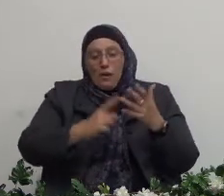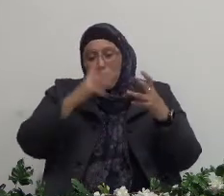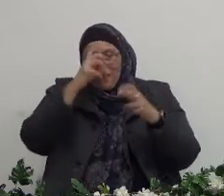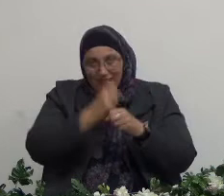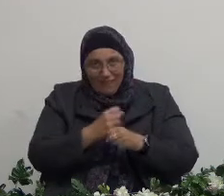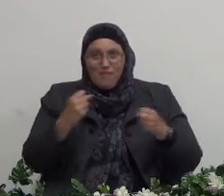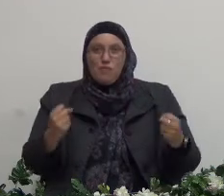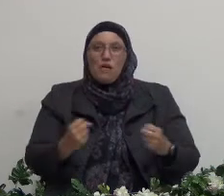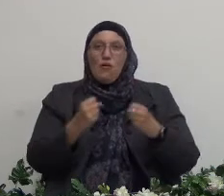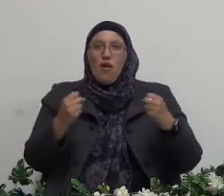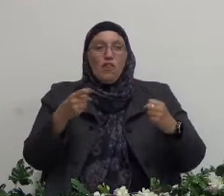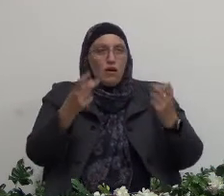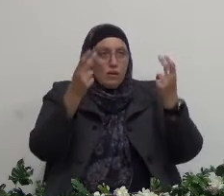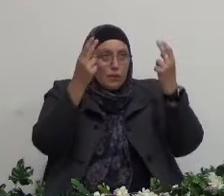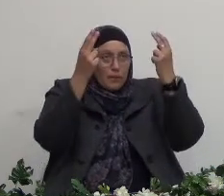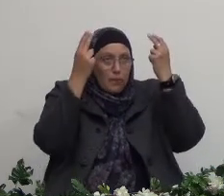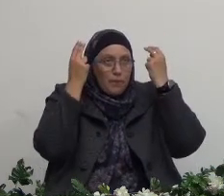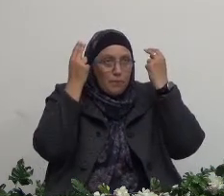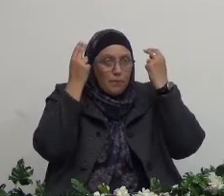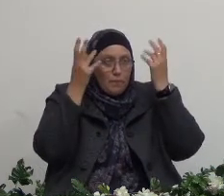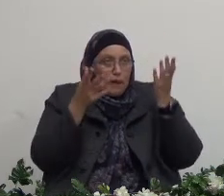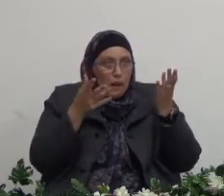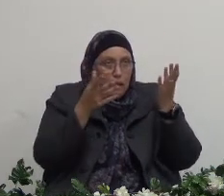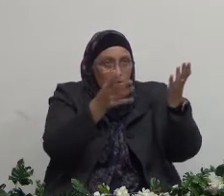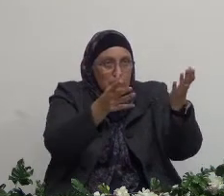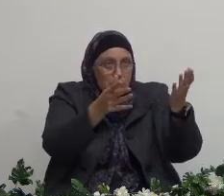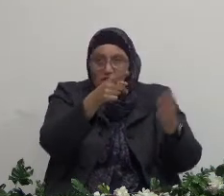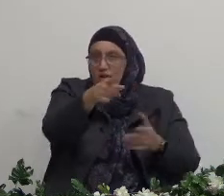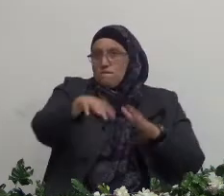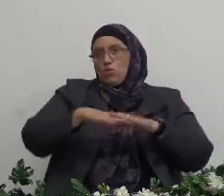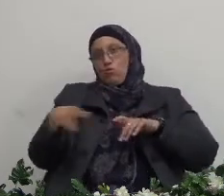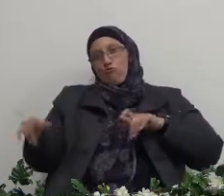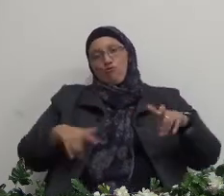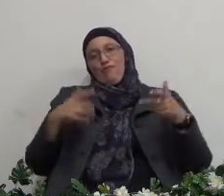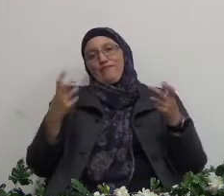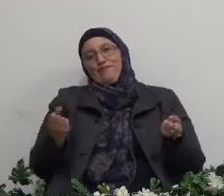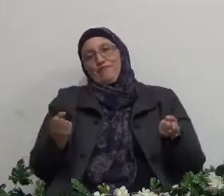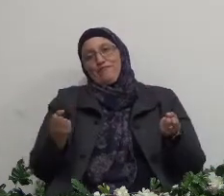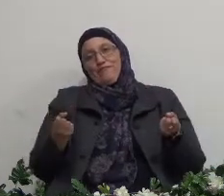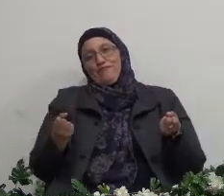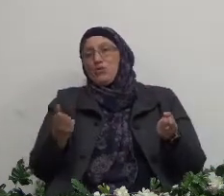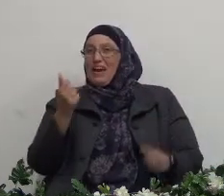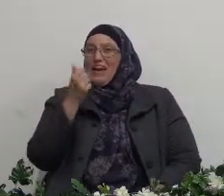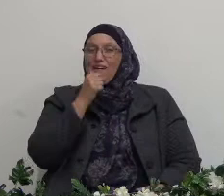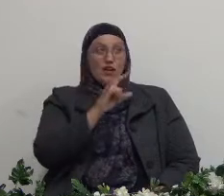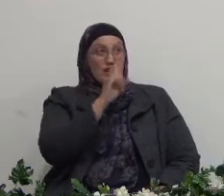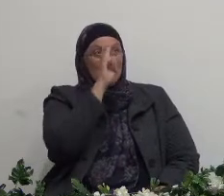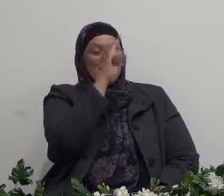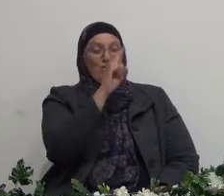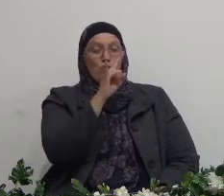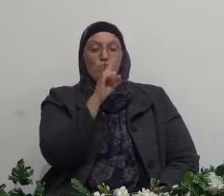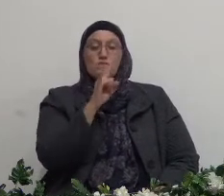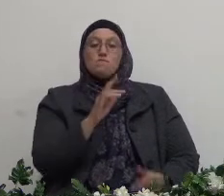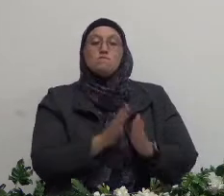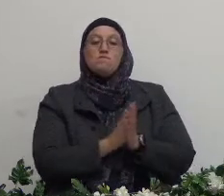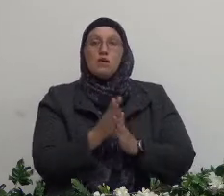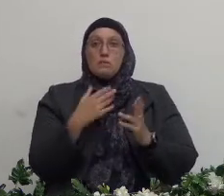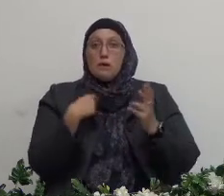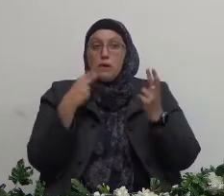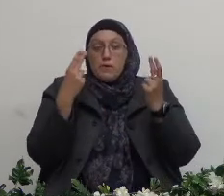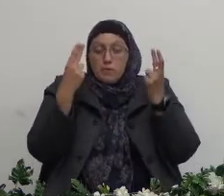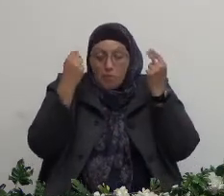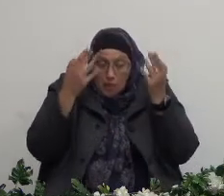submission, then the person has control over you. If I submit to the devil has control over me. This is to begin with. If you